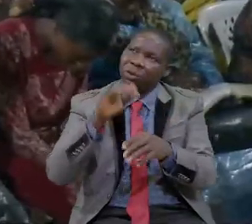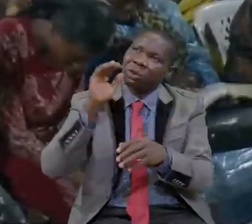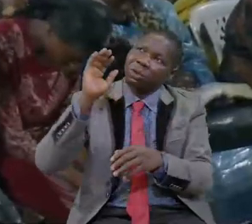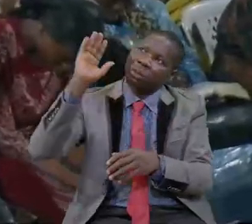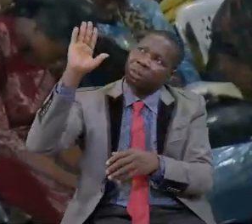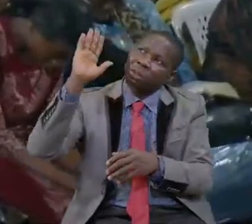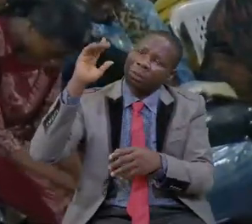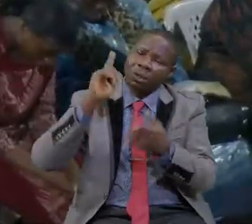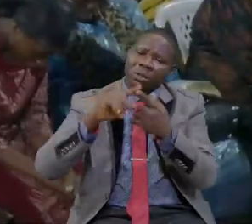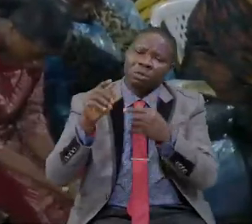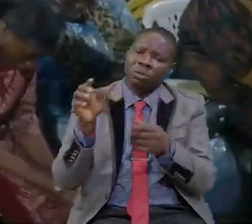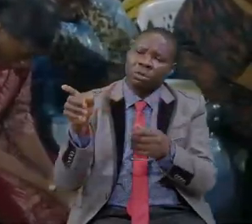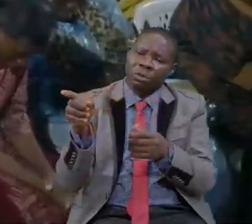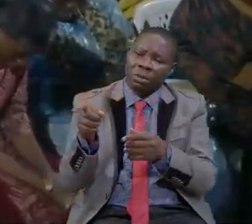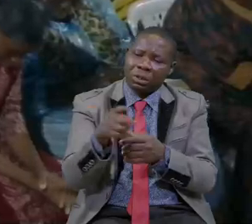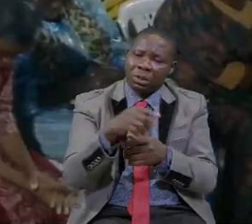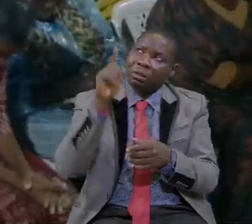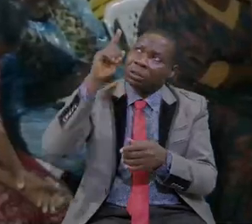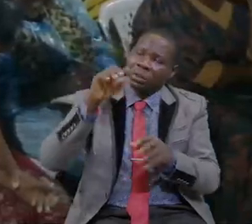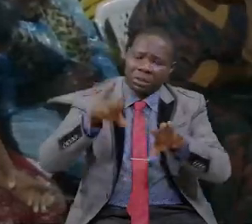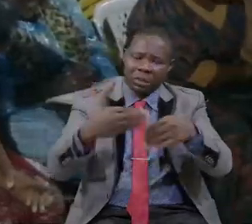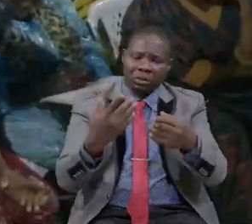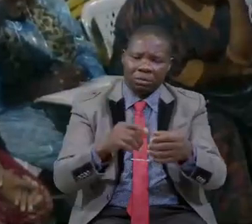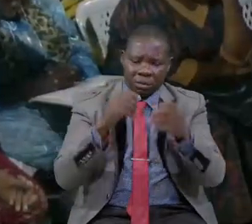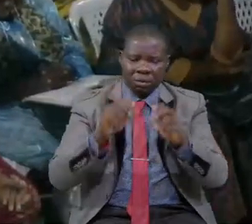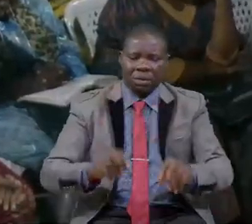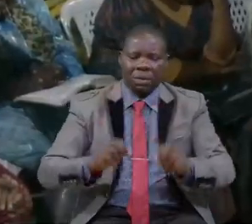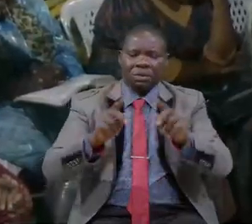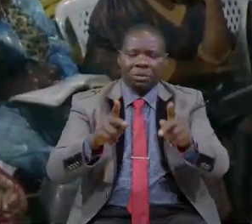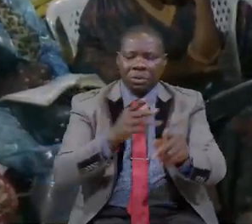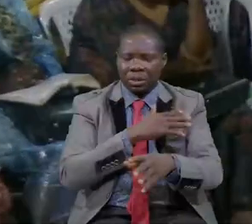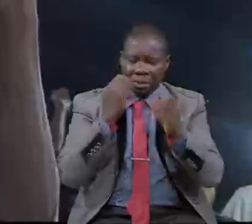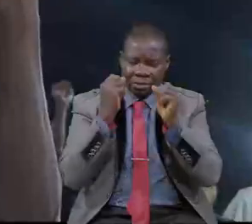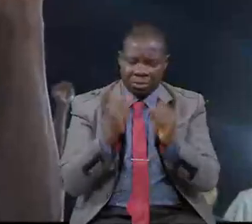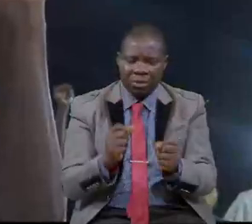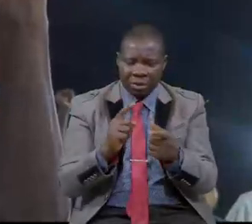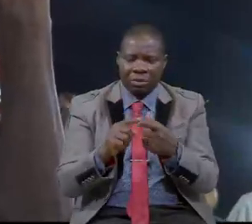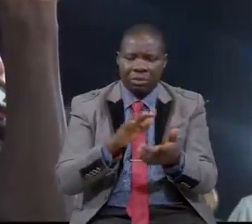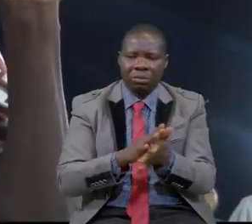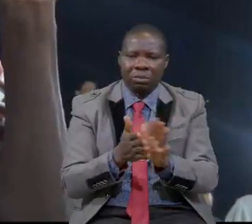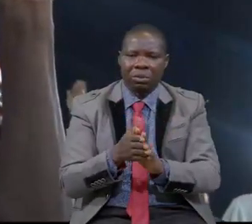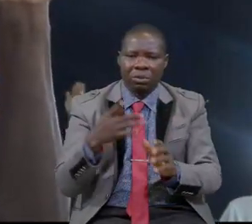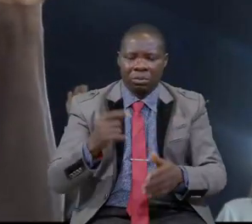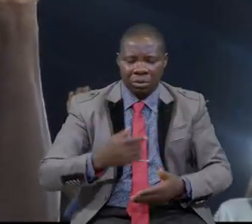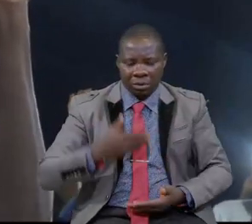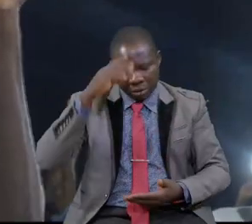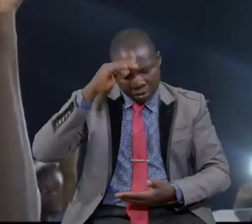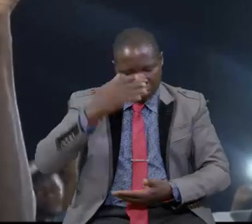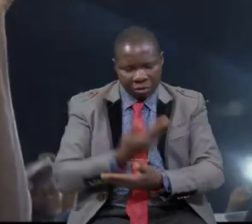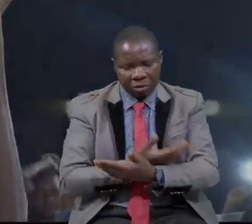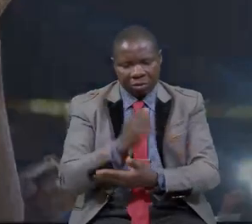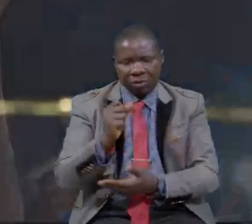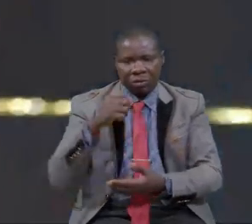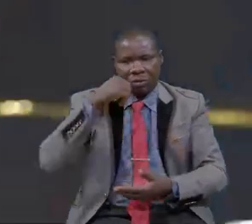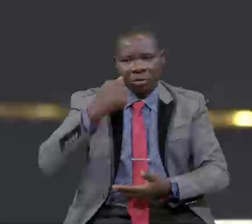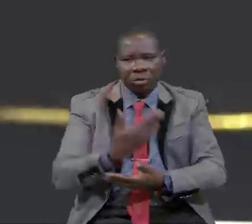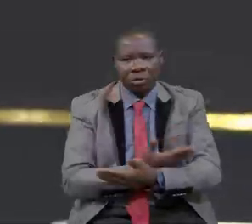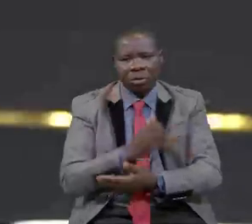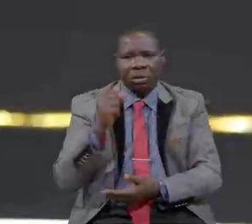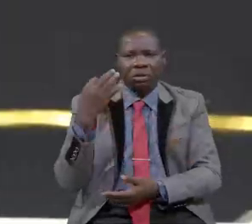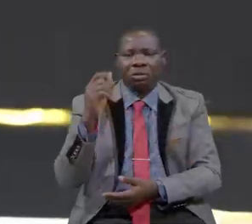the privilege and the power to become the sons of God, the daughters of God too,